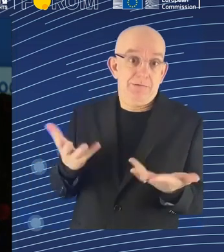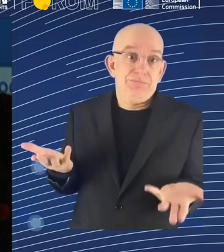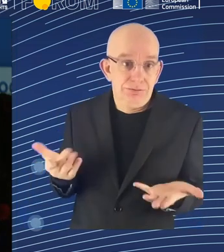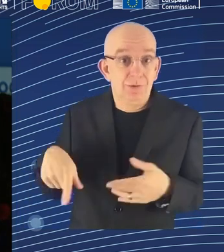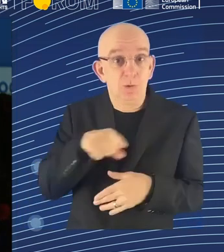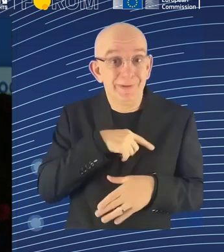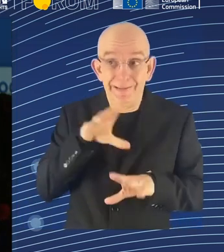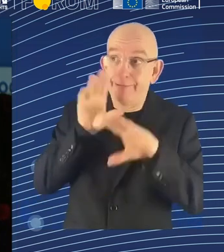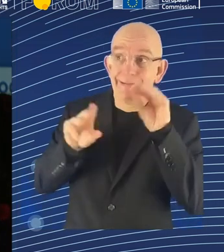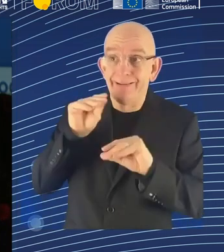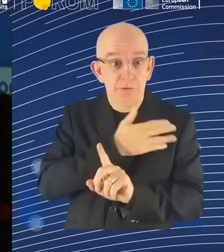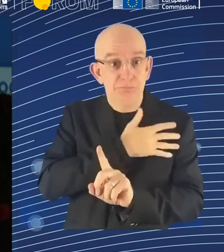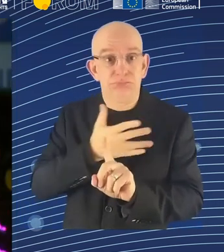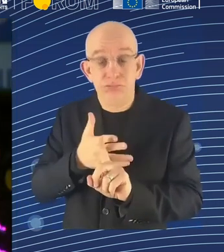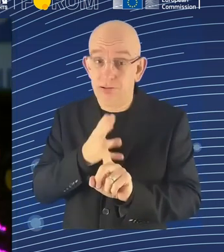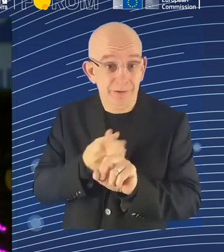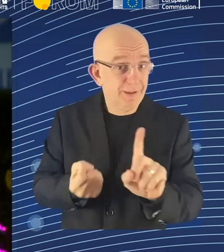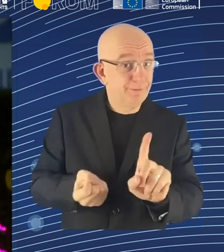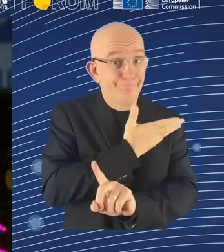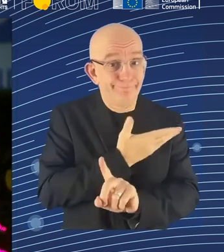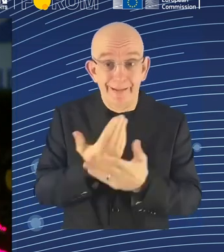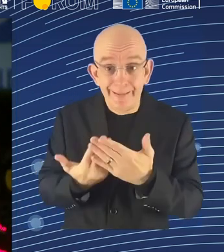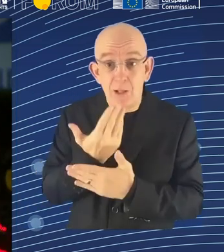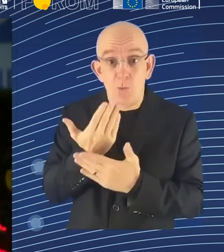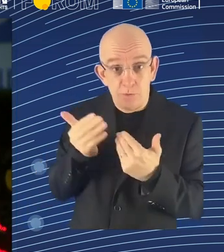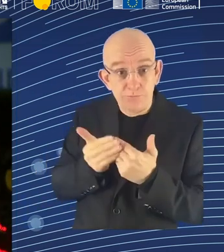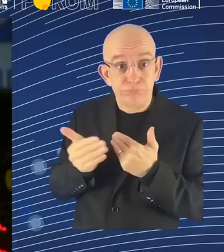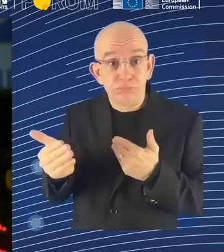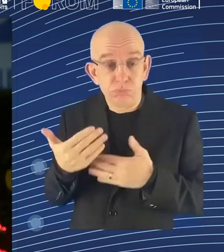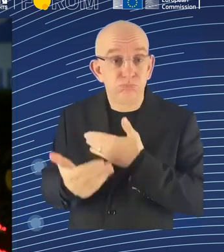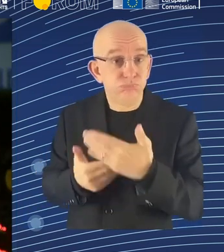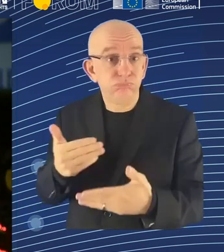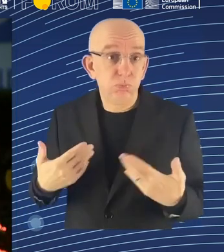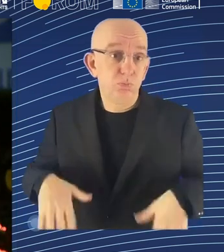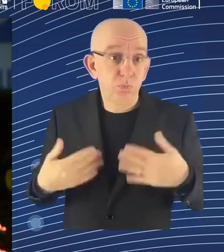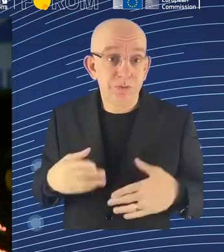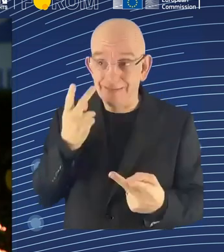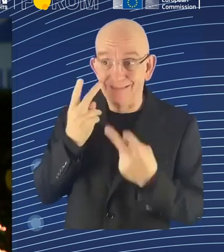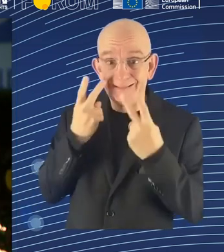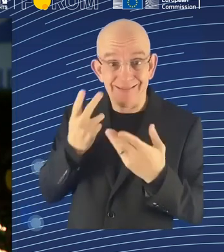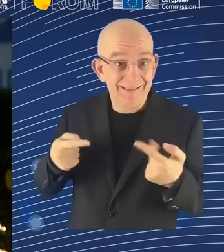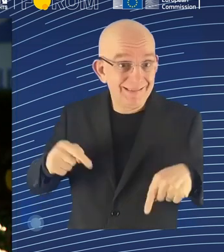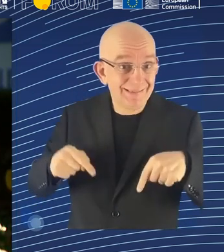using data intelligently for years now. We've been using data lakes.